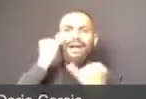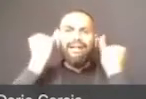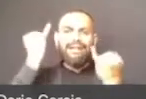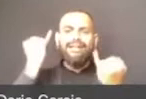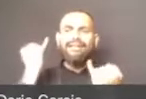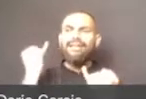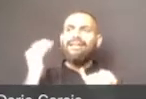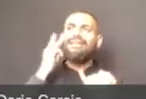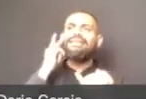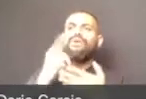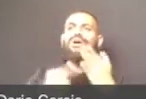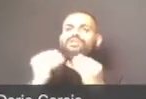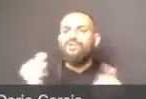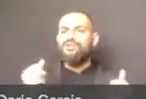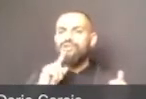But